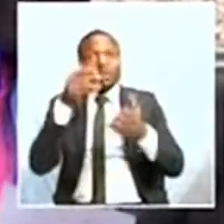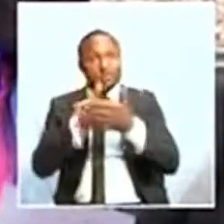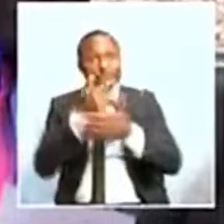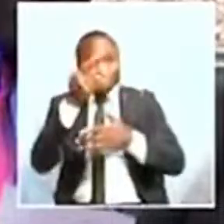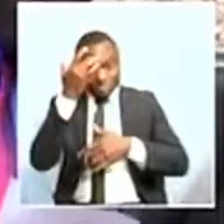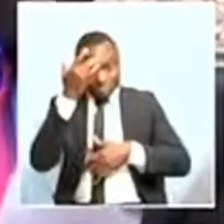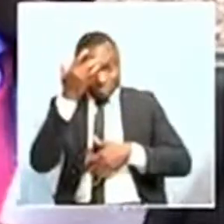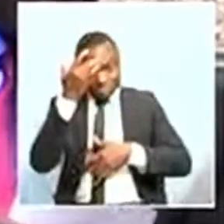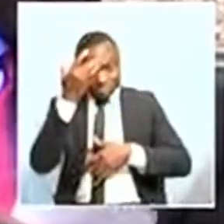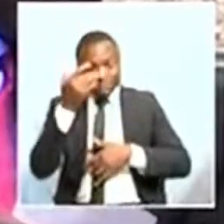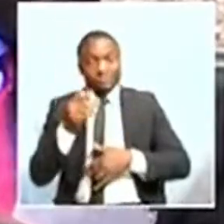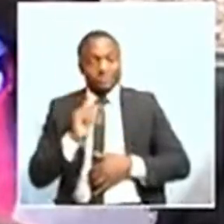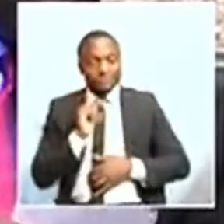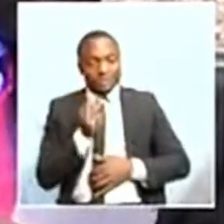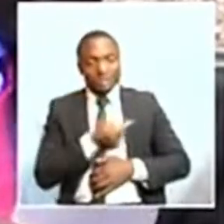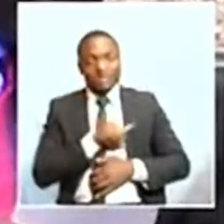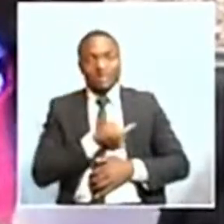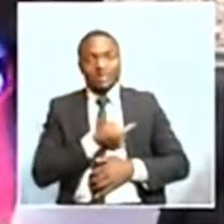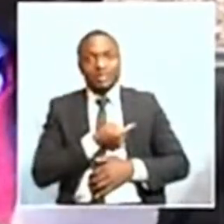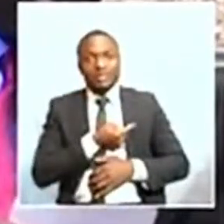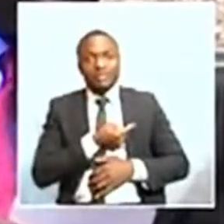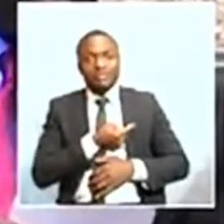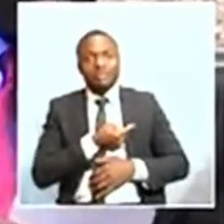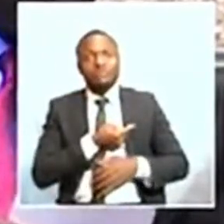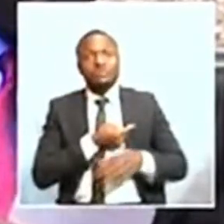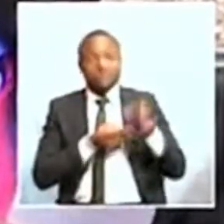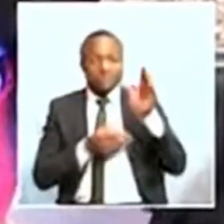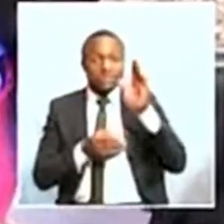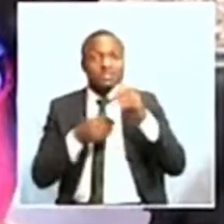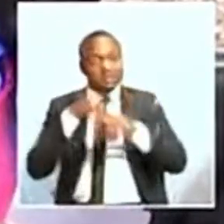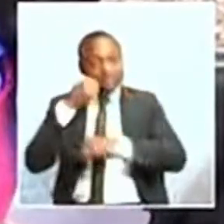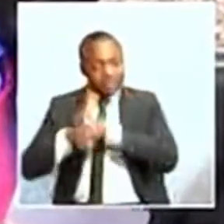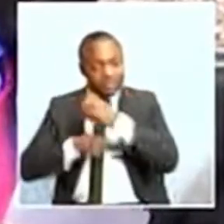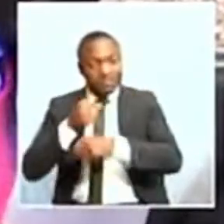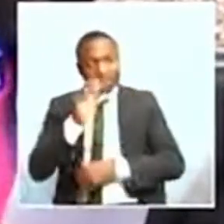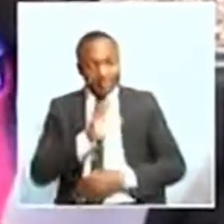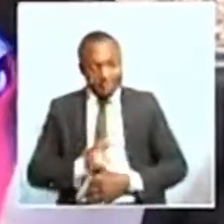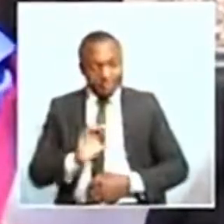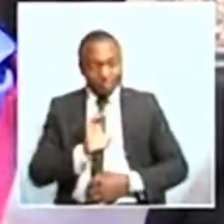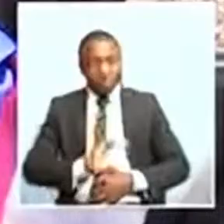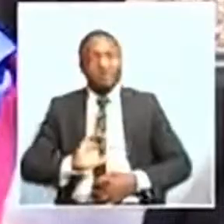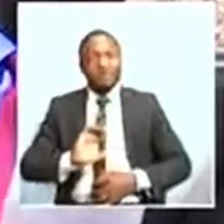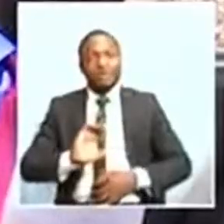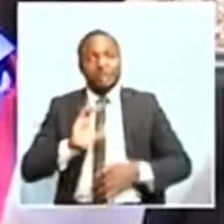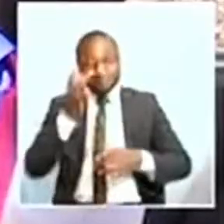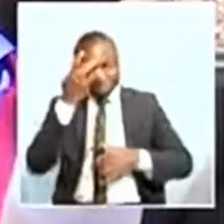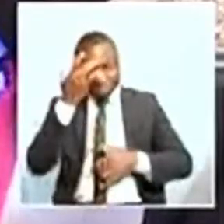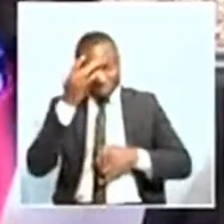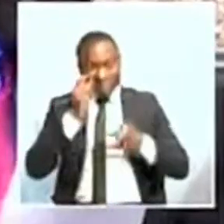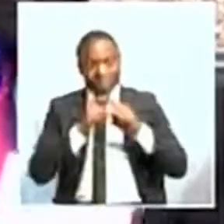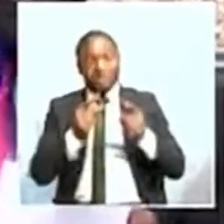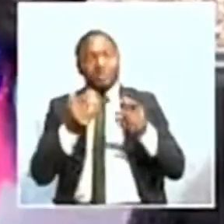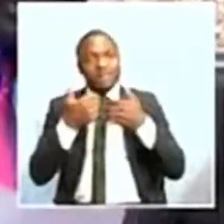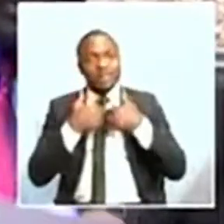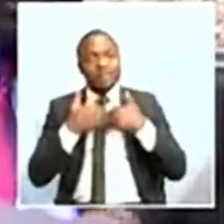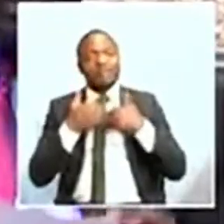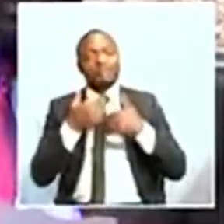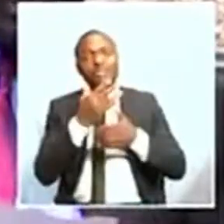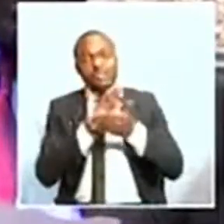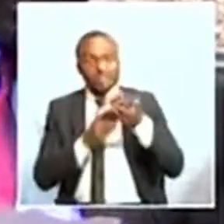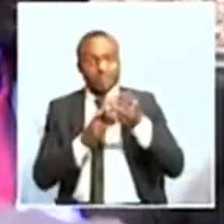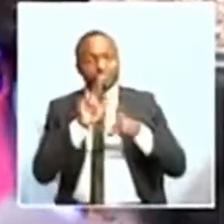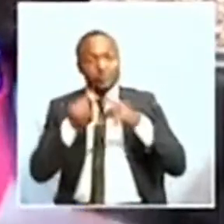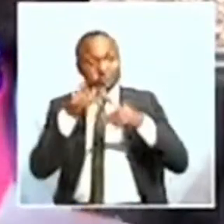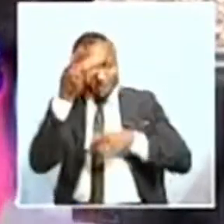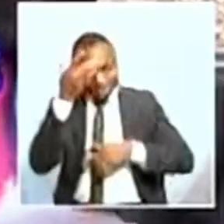with the cholera issues that we normally deal with. But it actually saddens me that we have got those cases. However, my question to